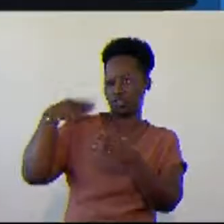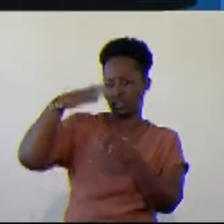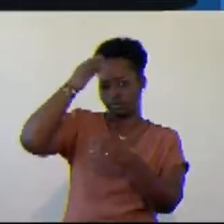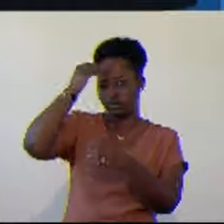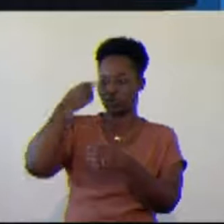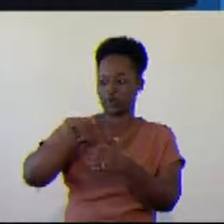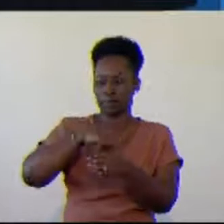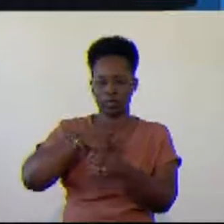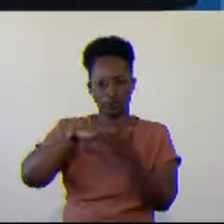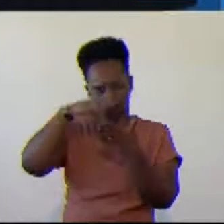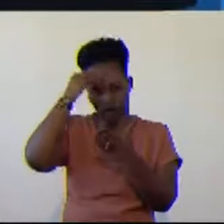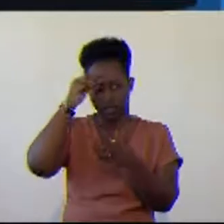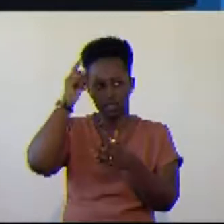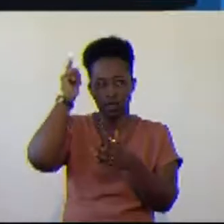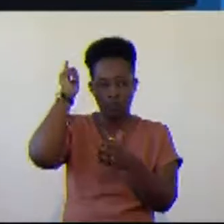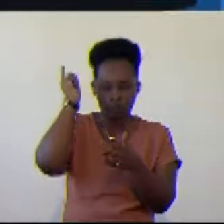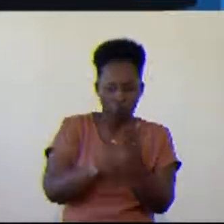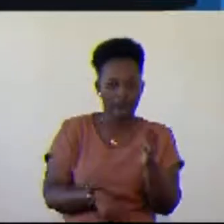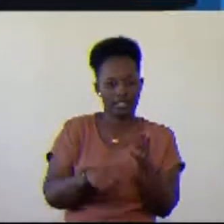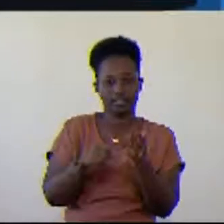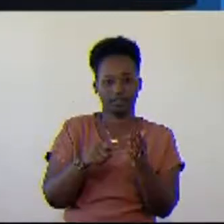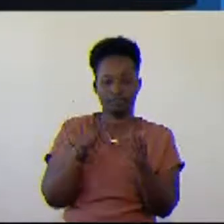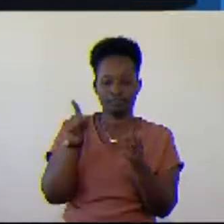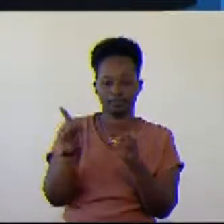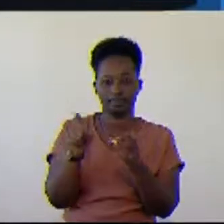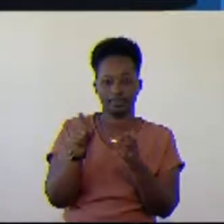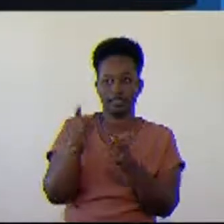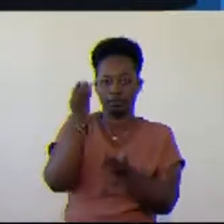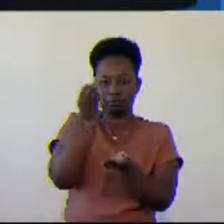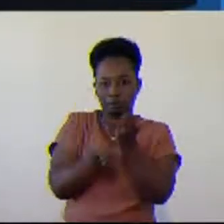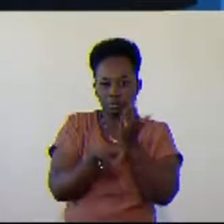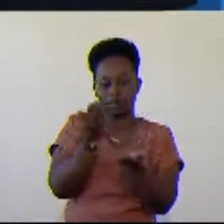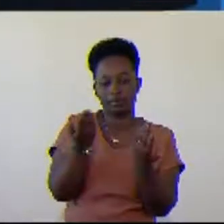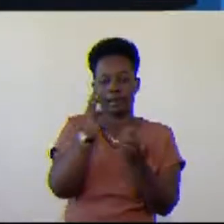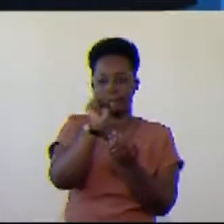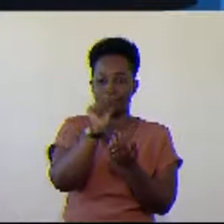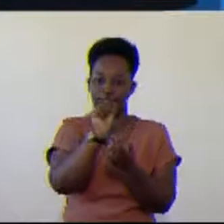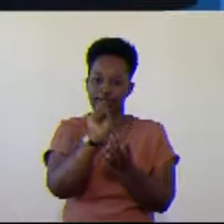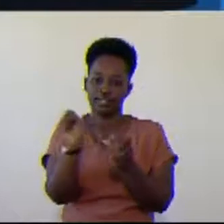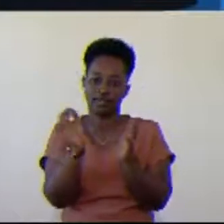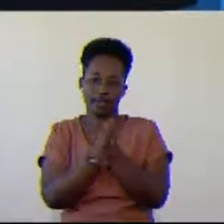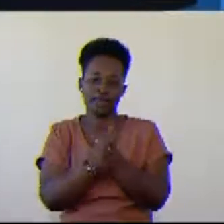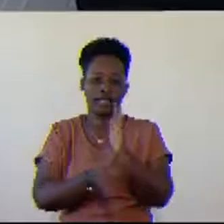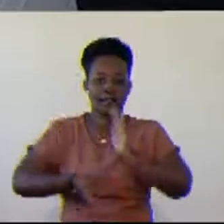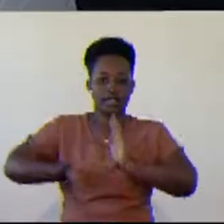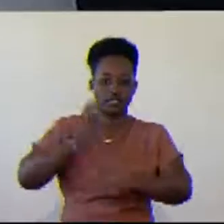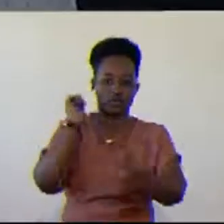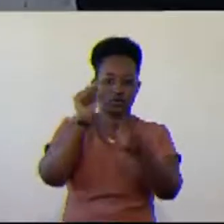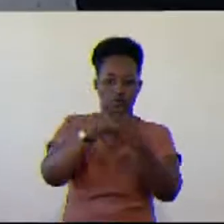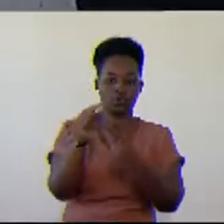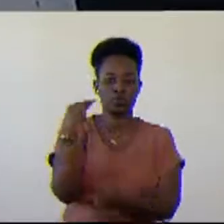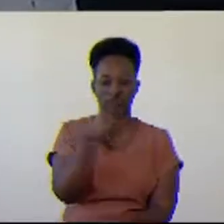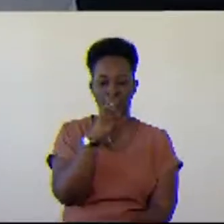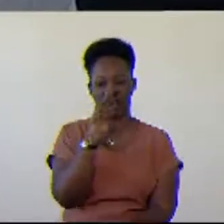weight means. A product of mass and acceleration due to gravity. So each of these has a weight, and a weight